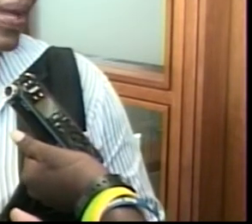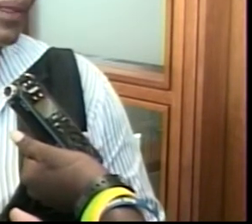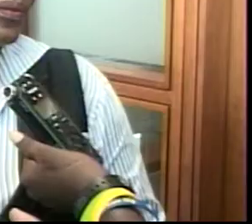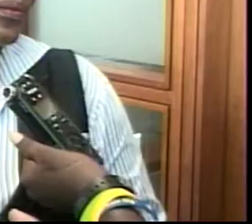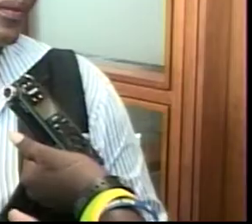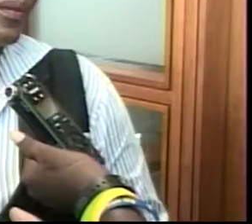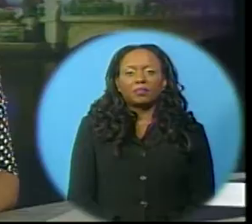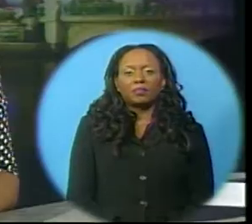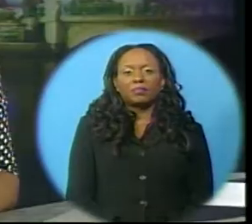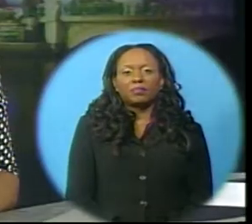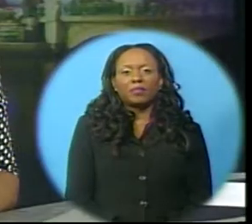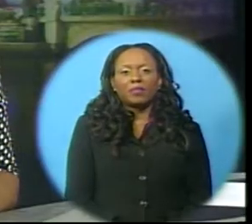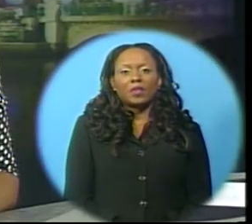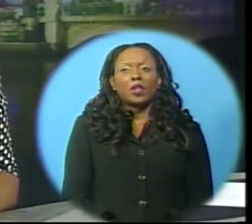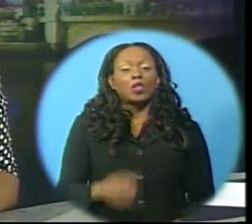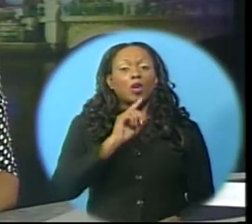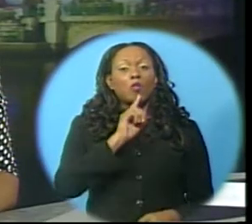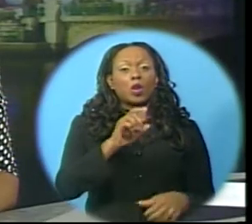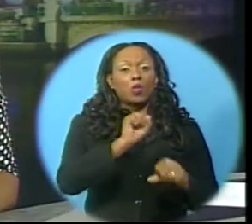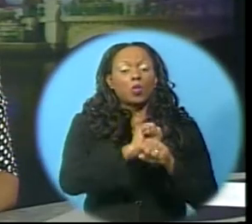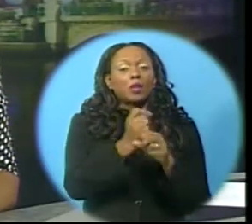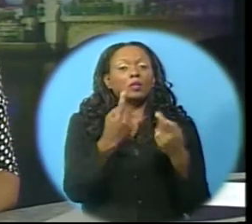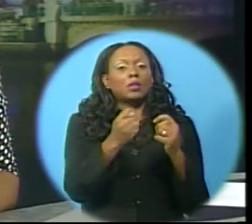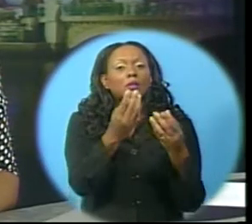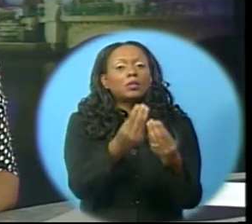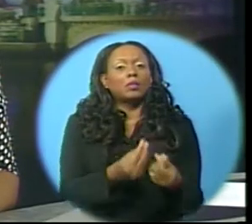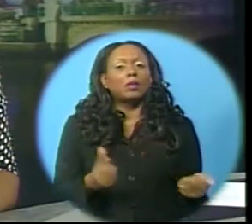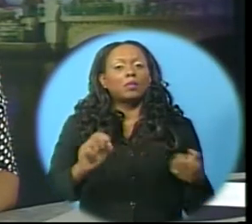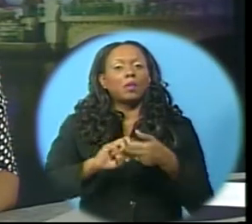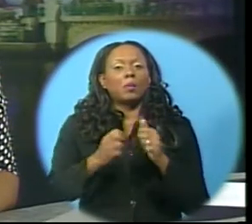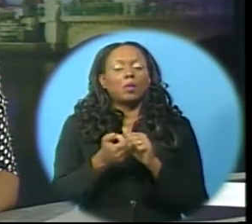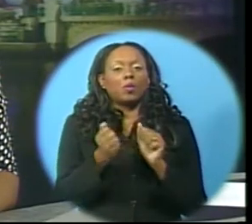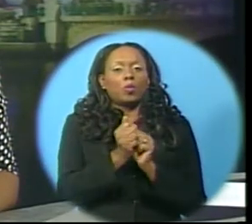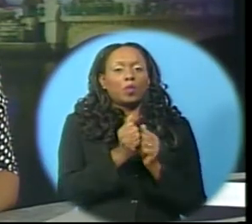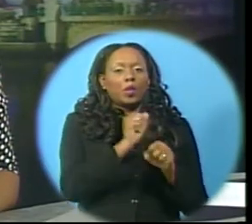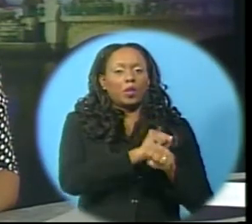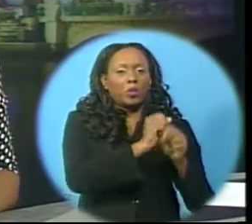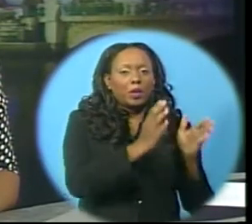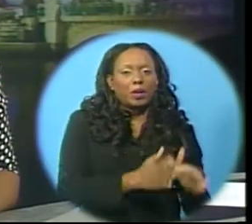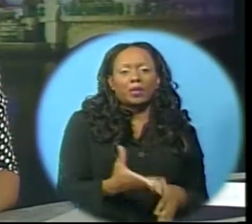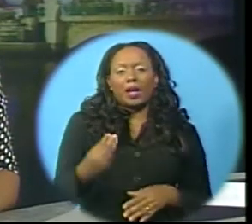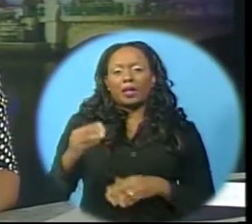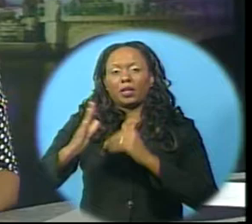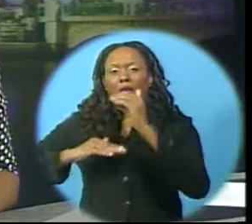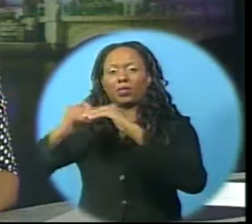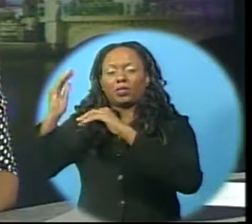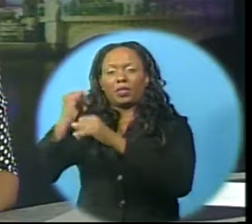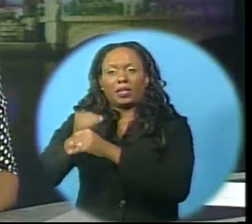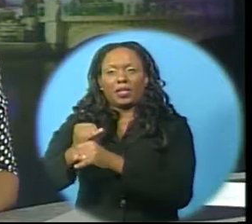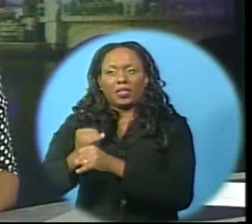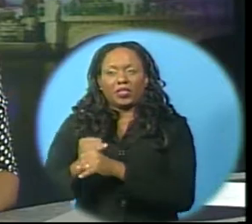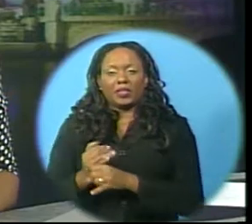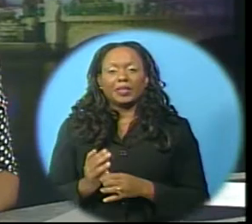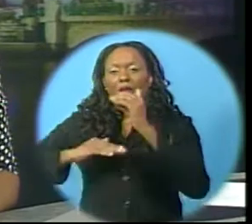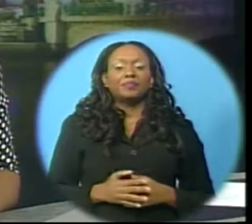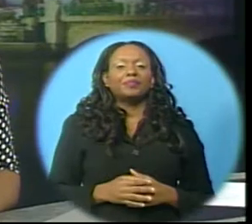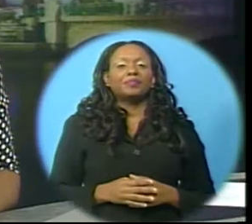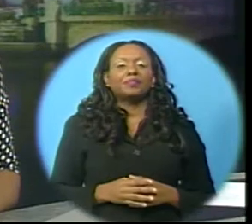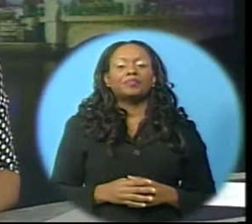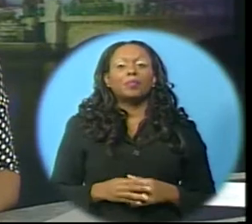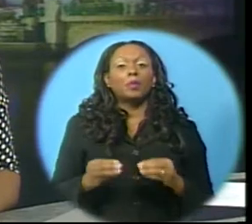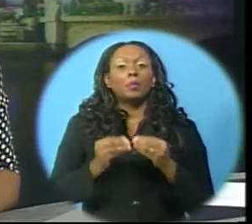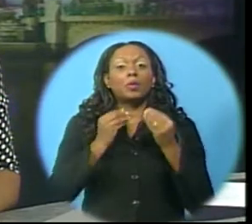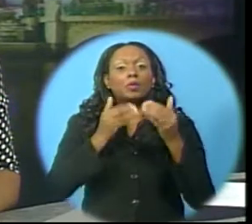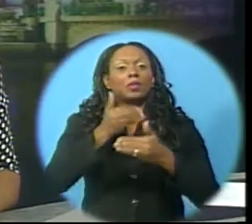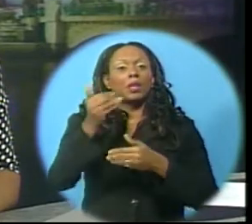had as well. And the FTC is working to resolve the issues between consumers and the construction industry. More